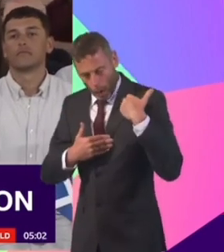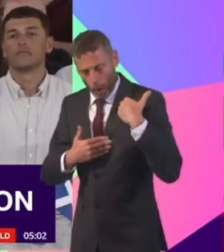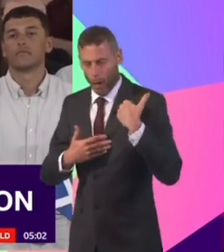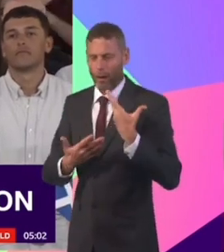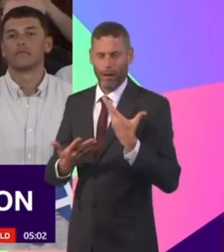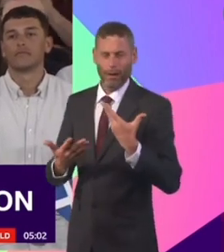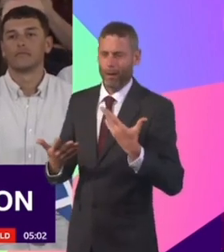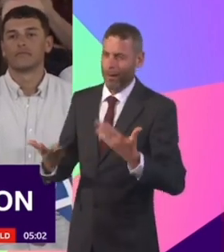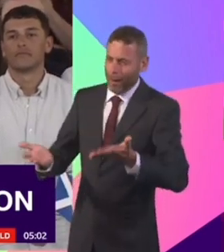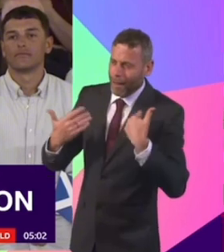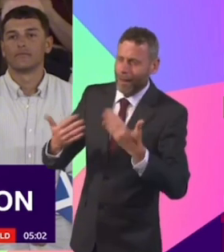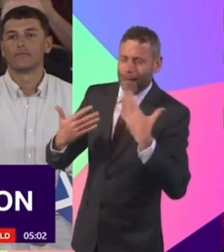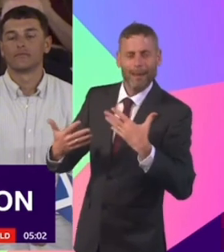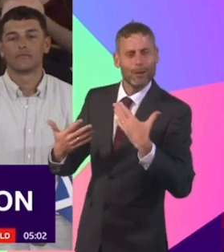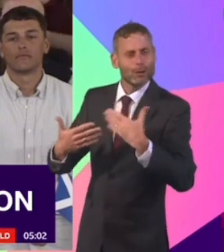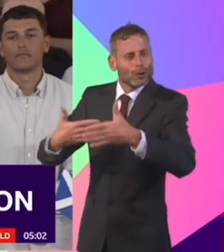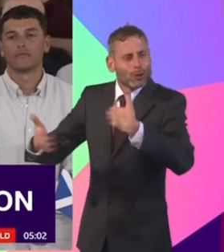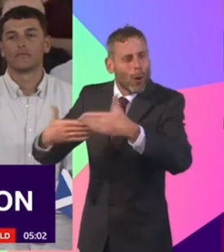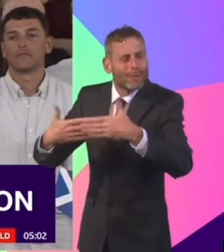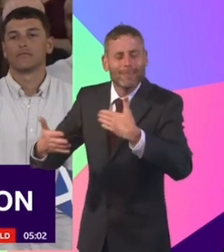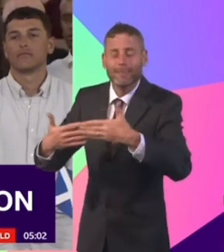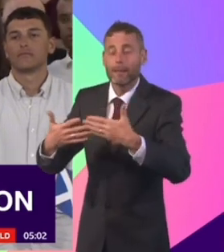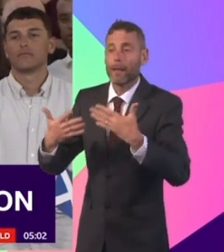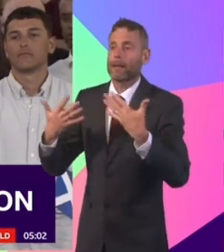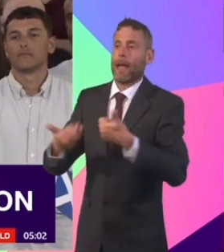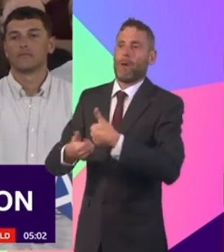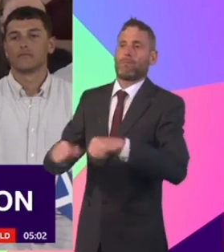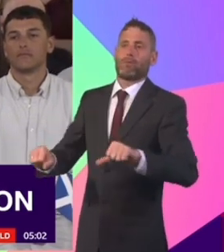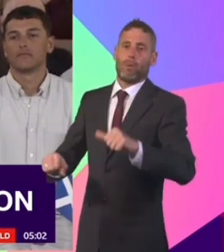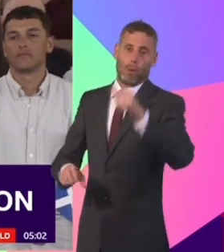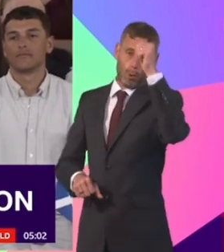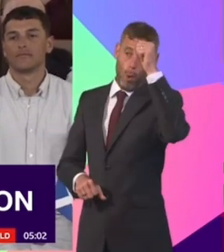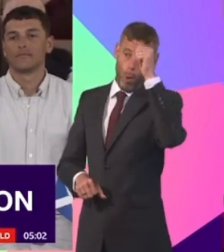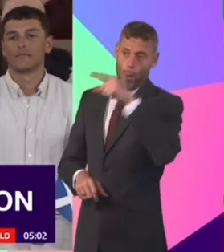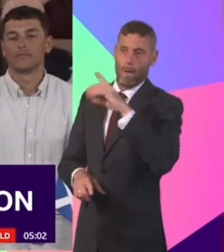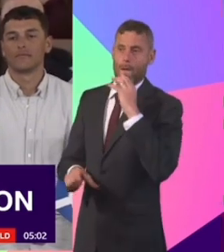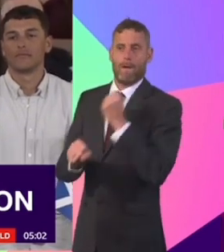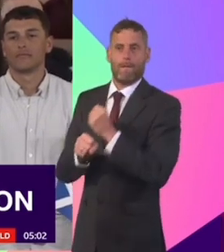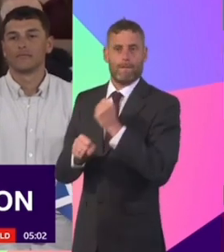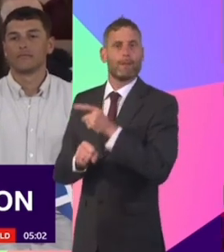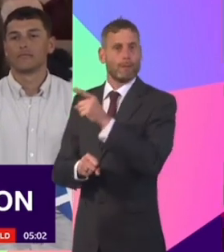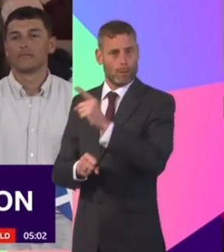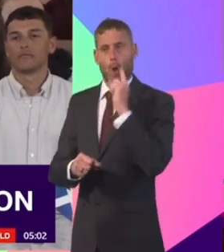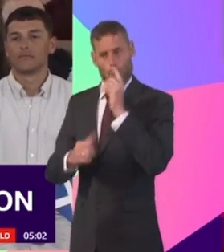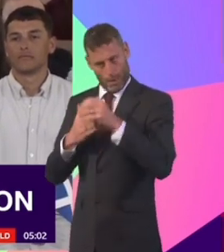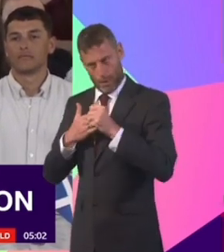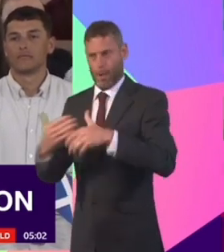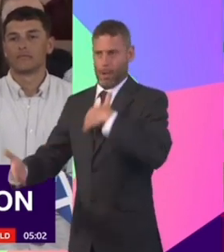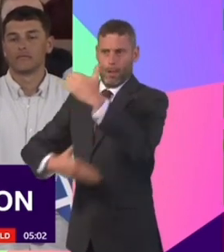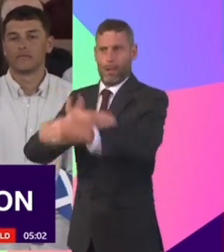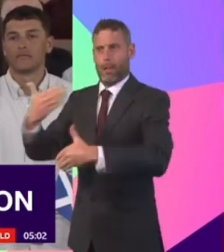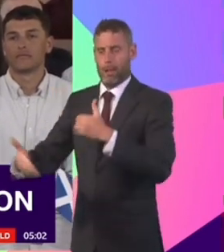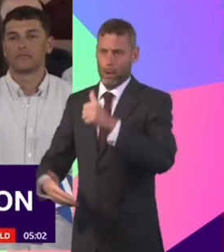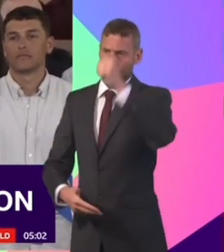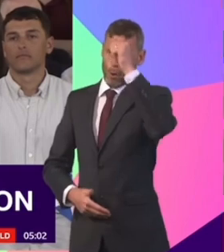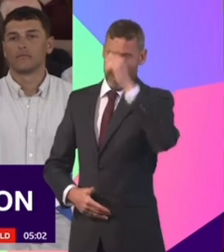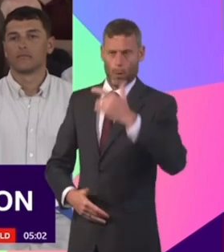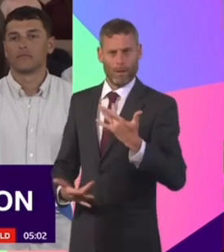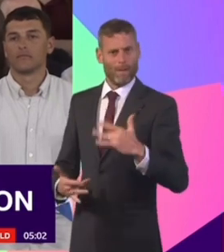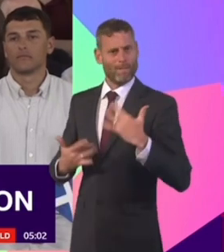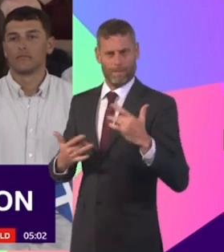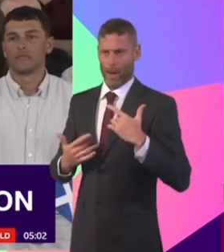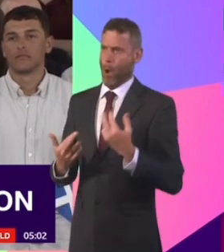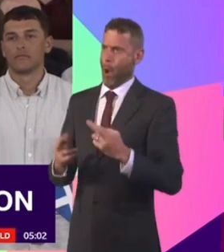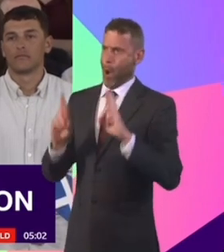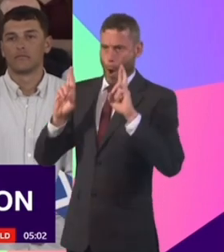now we can look forward again, walk into the morning, the sunlight of hope,